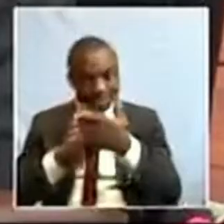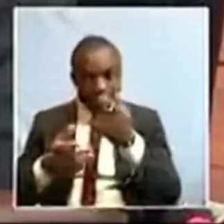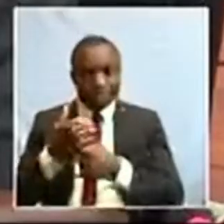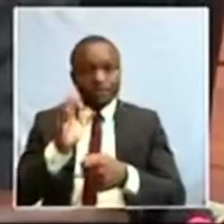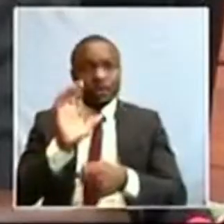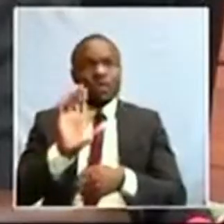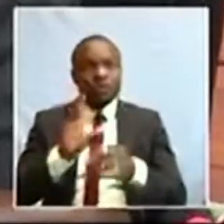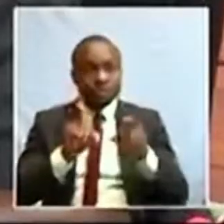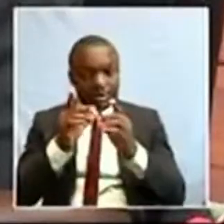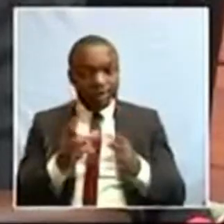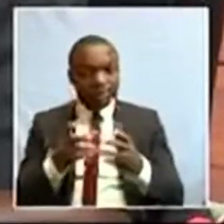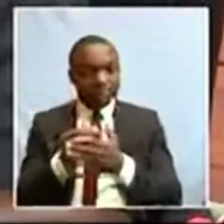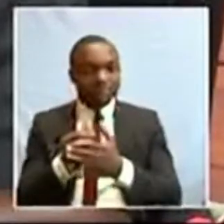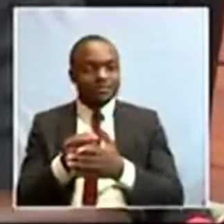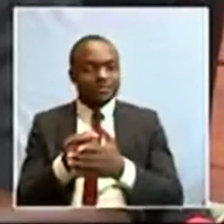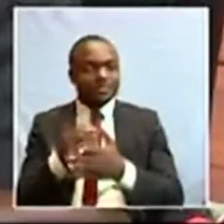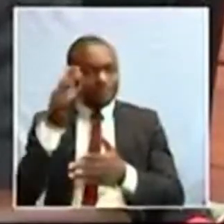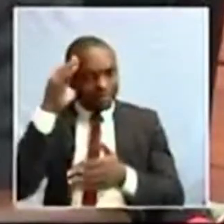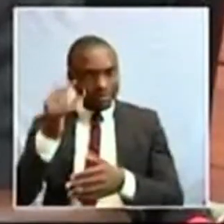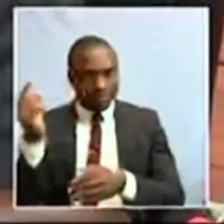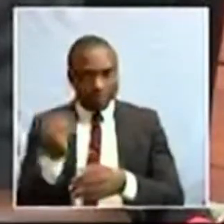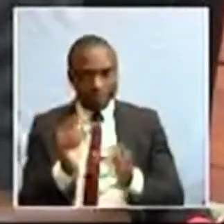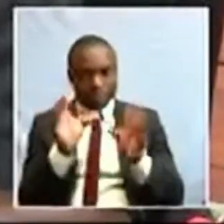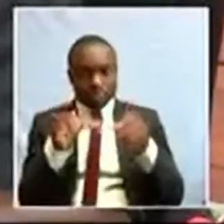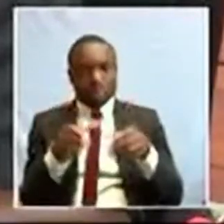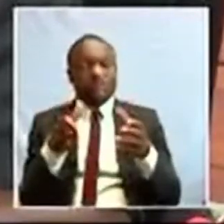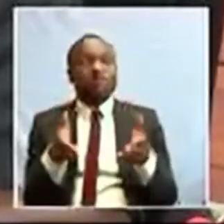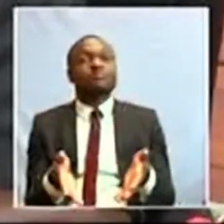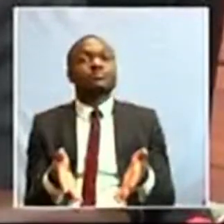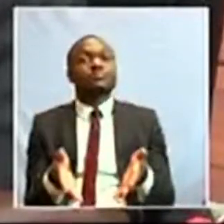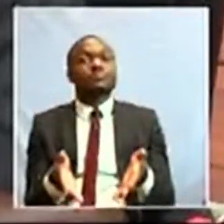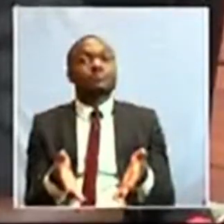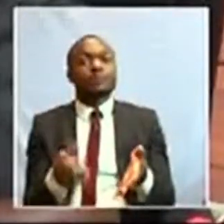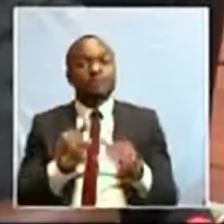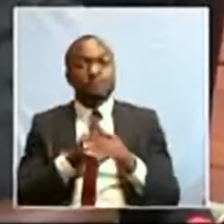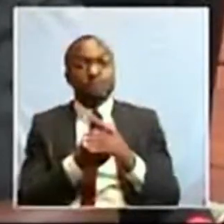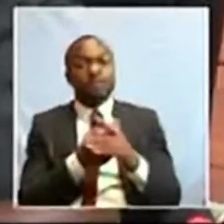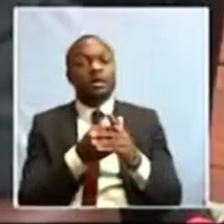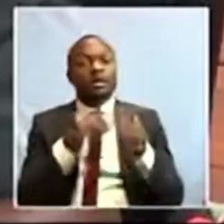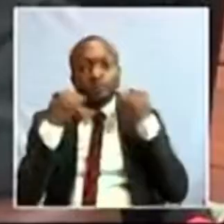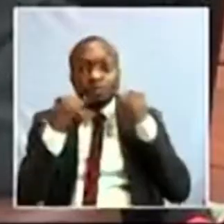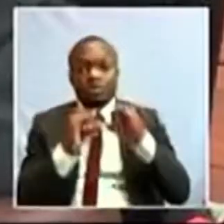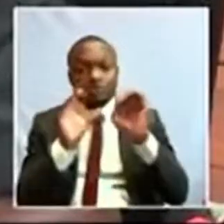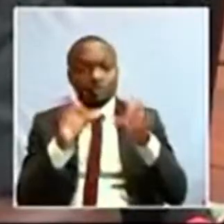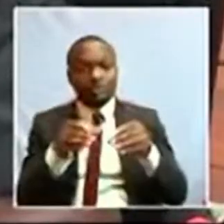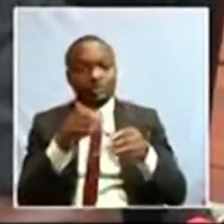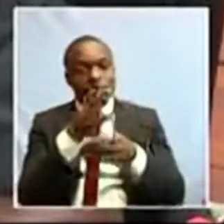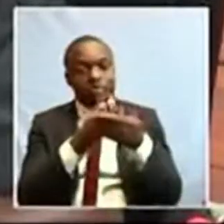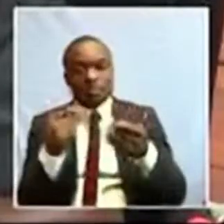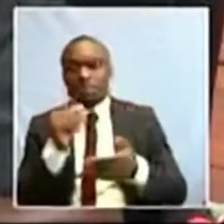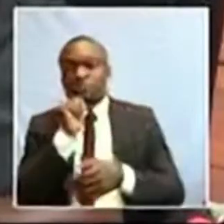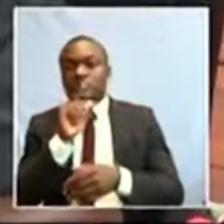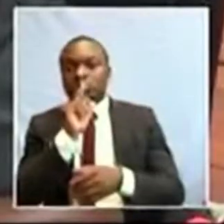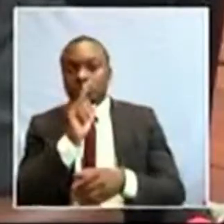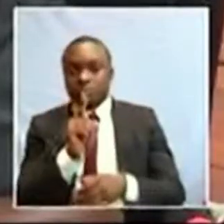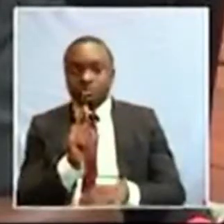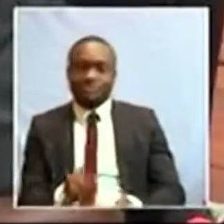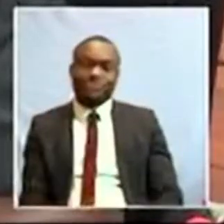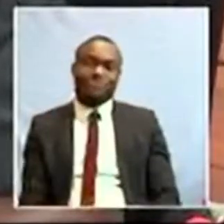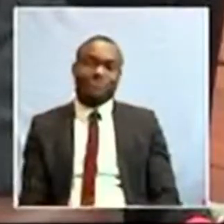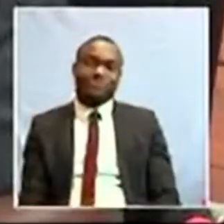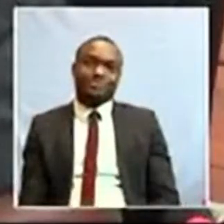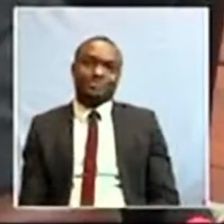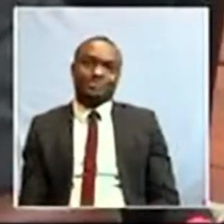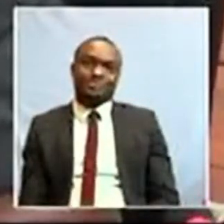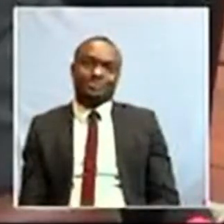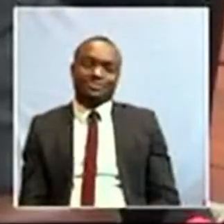DF. Now, CS, why should you come to your committee and start telling your committee something that is not truthful? I think,